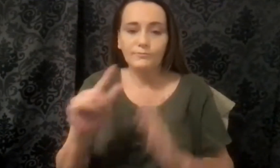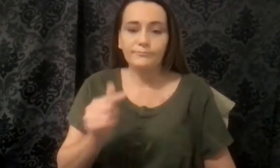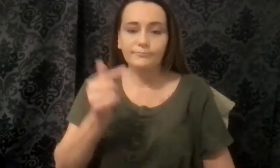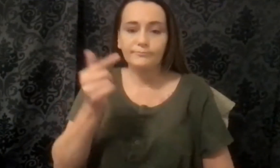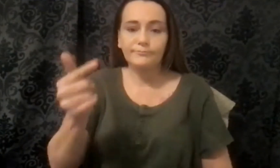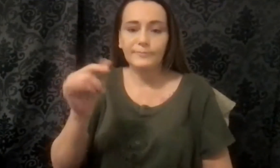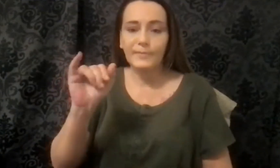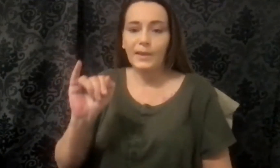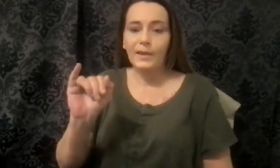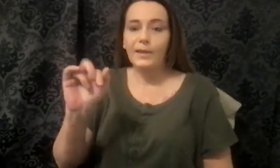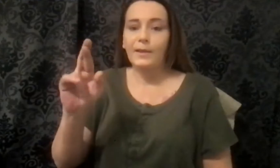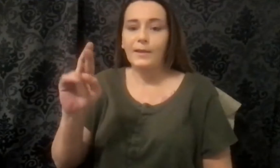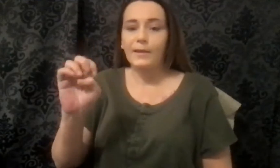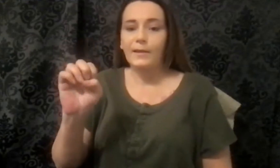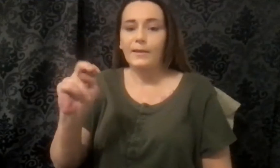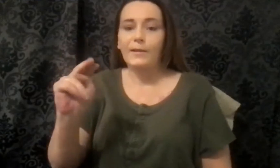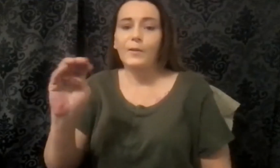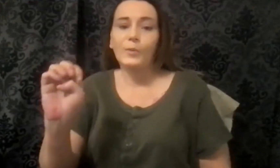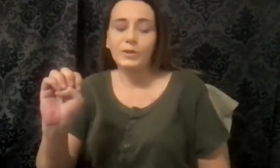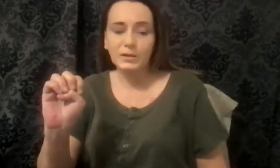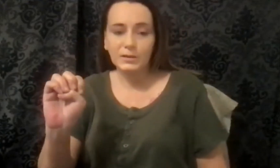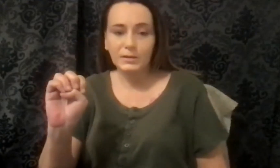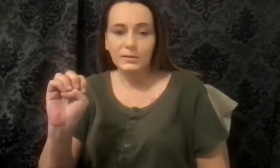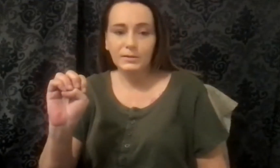Irene. Go ahead, Irene.